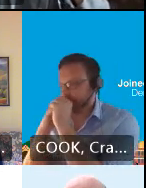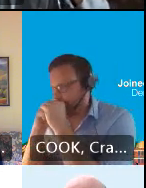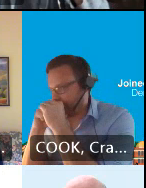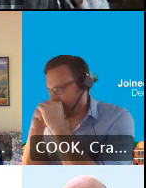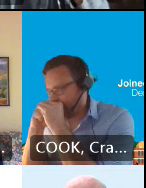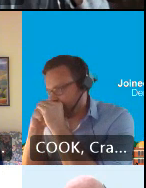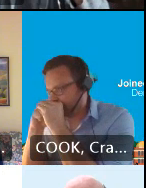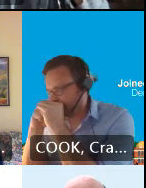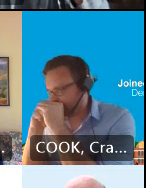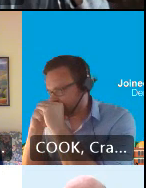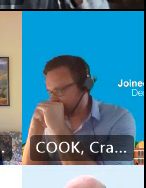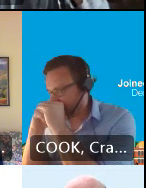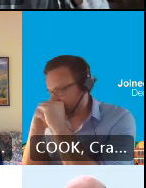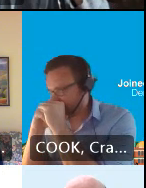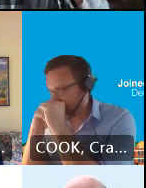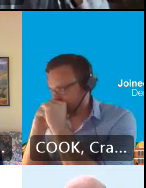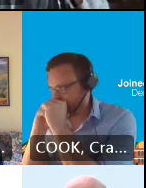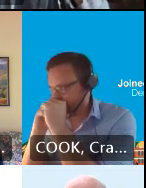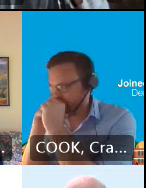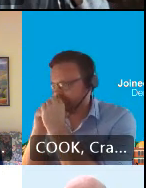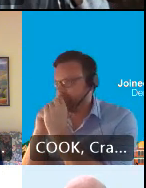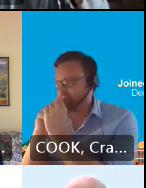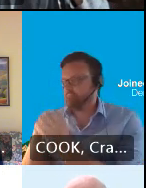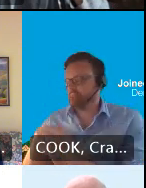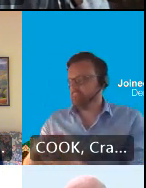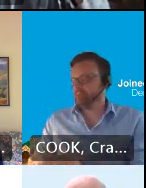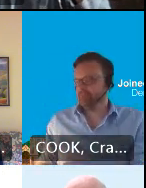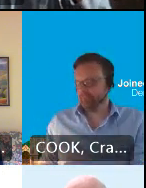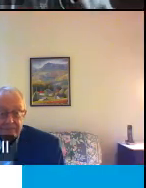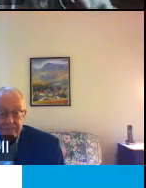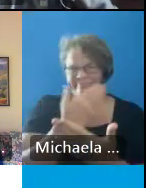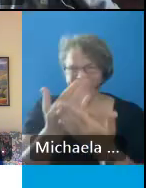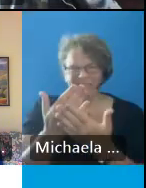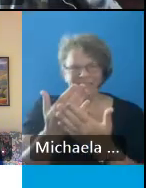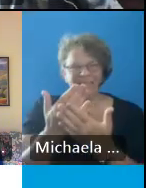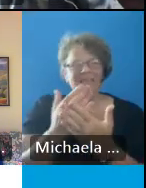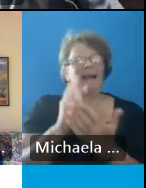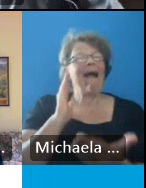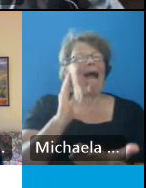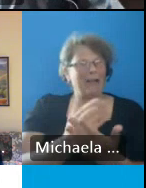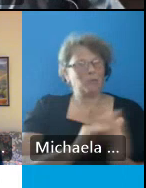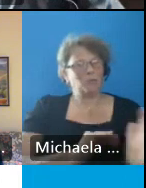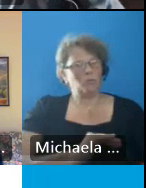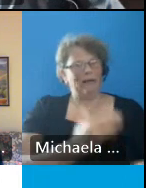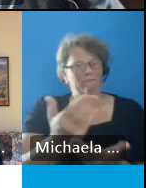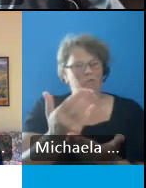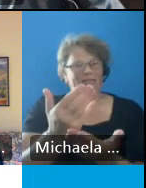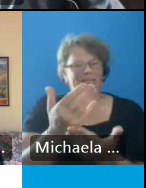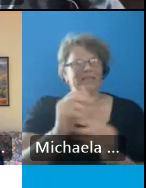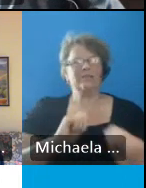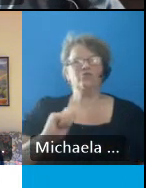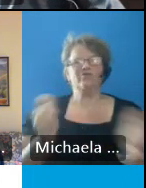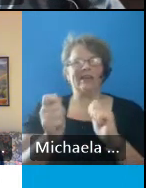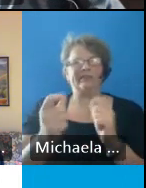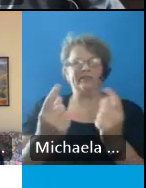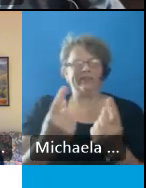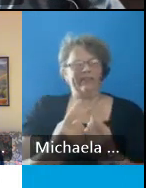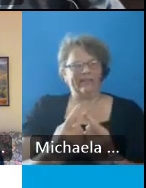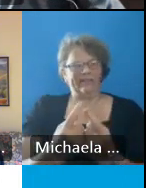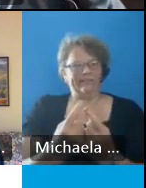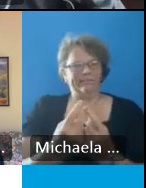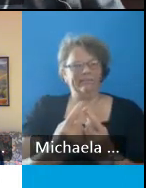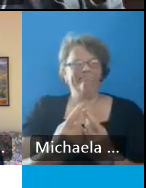it's even more difficult to then actually translate them into delivery and actually making change happen on the ground. So that's